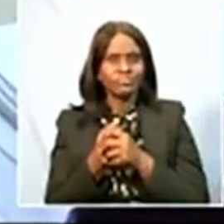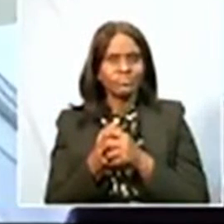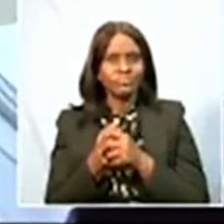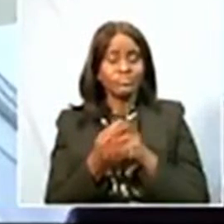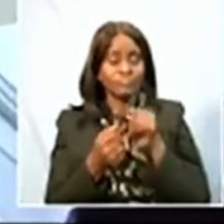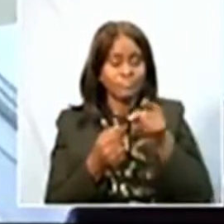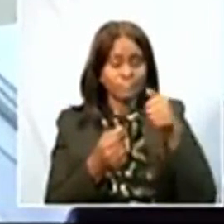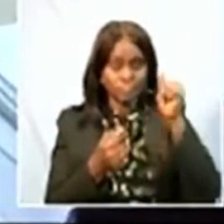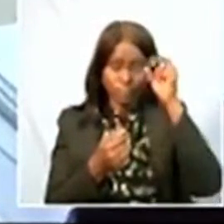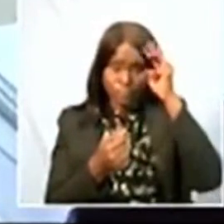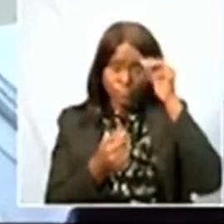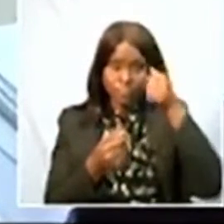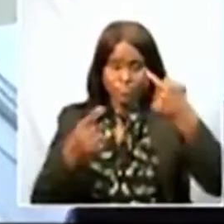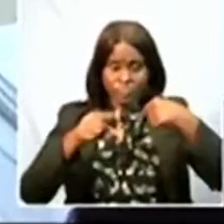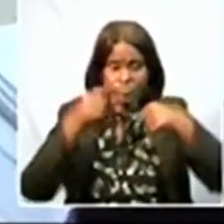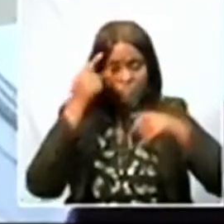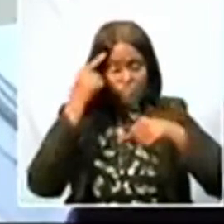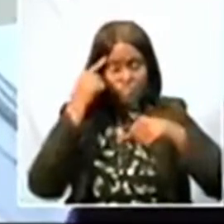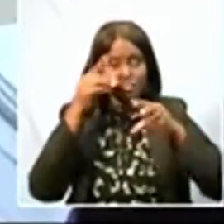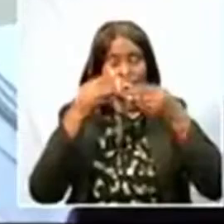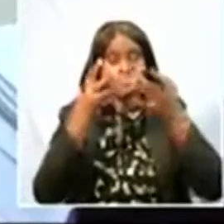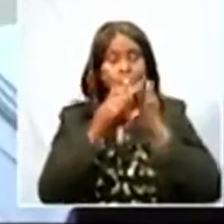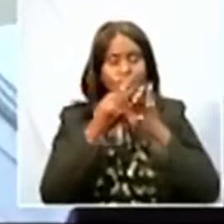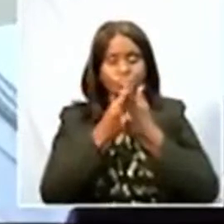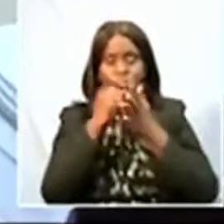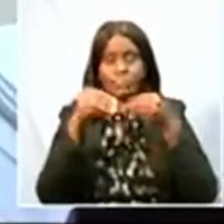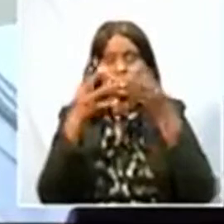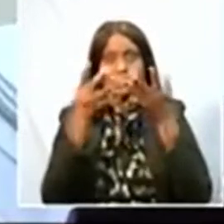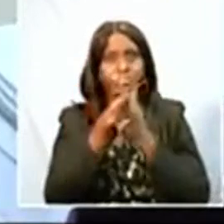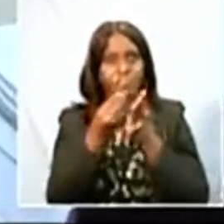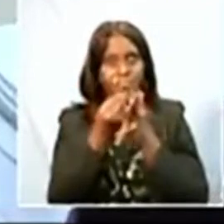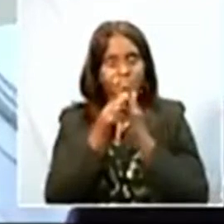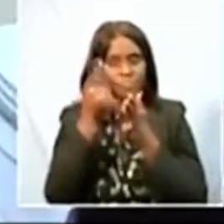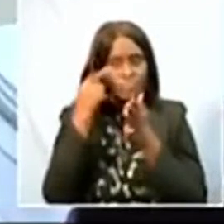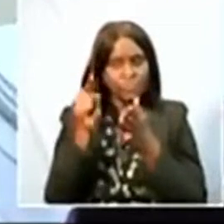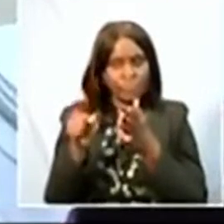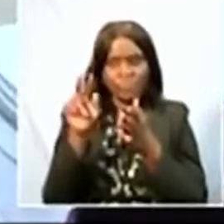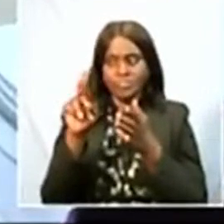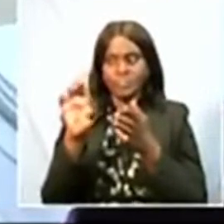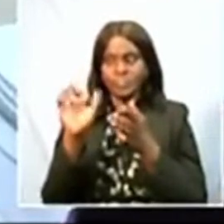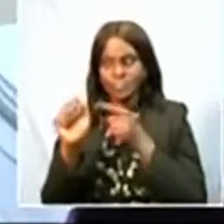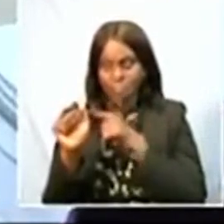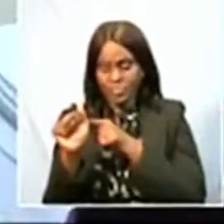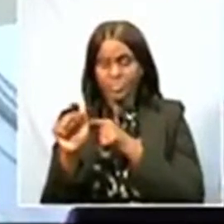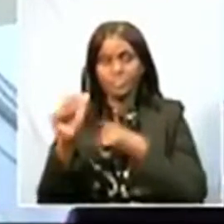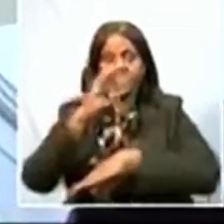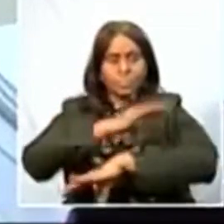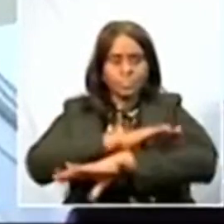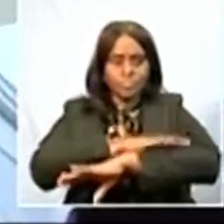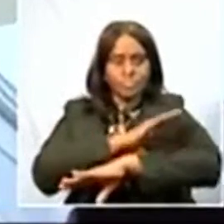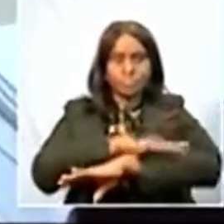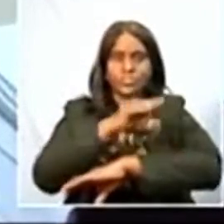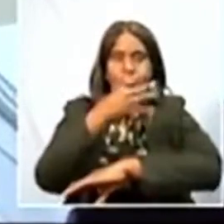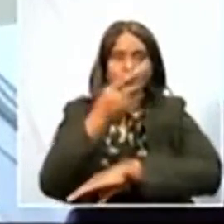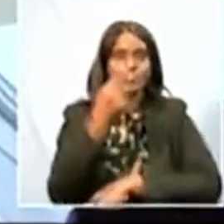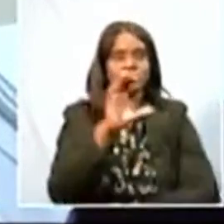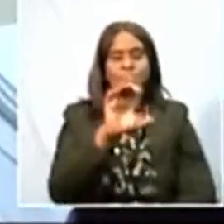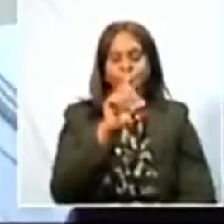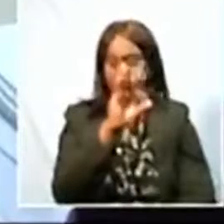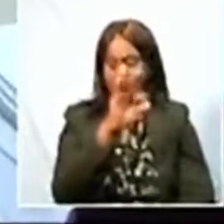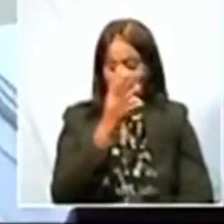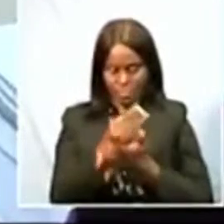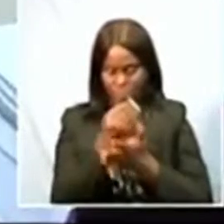When the Ministry of Local Government is releasing money, they're not releasing money for RIA, for desks, they're releasing CDF